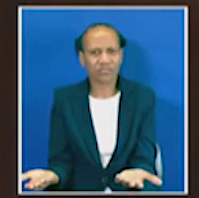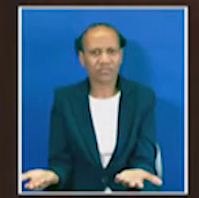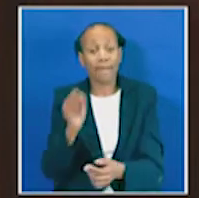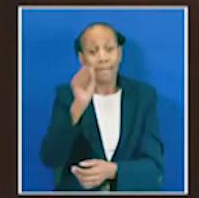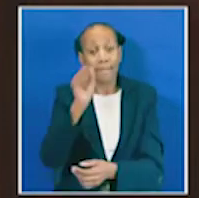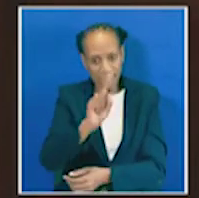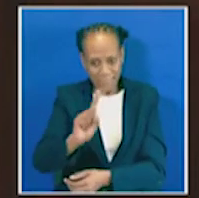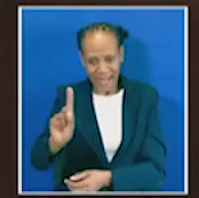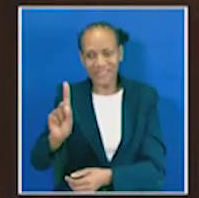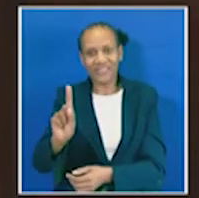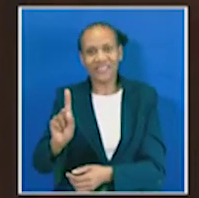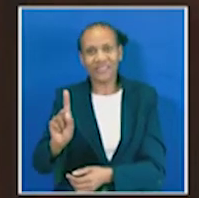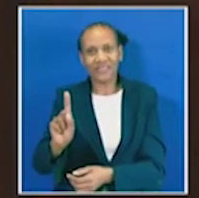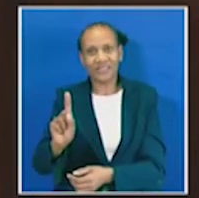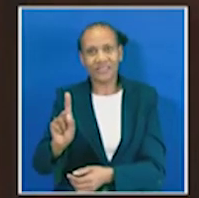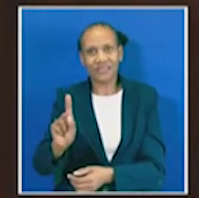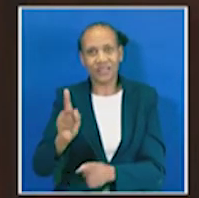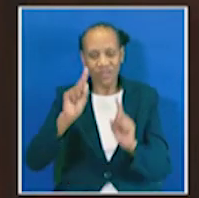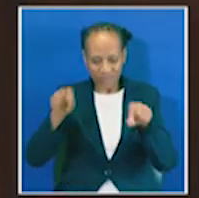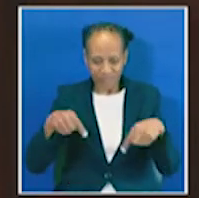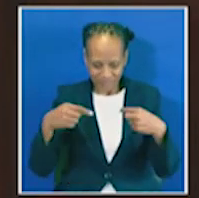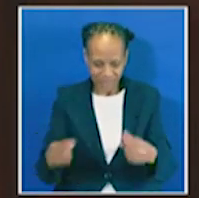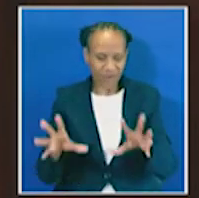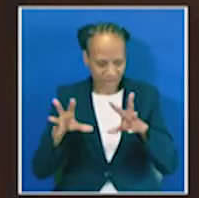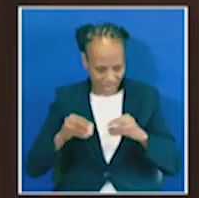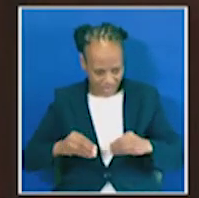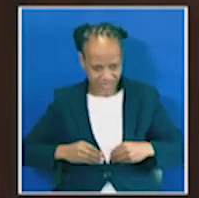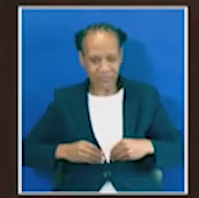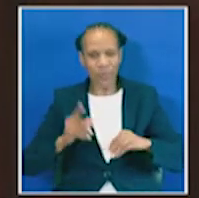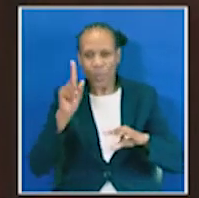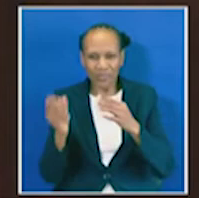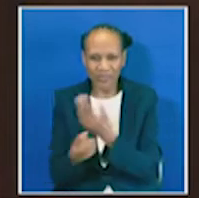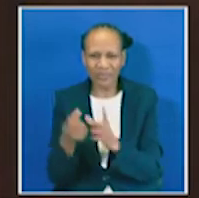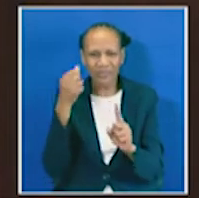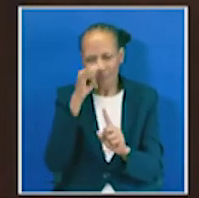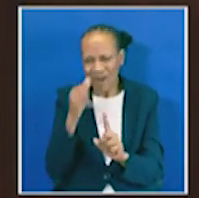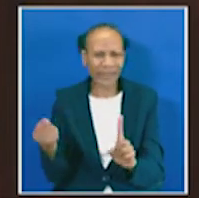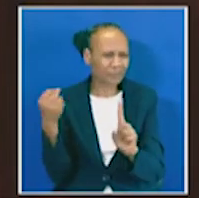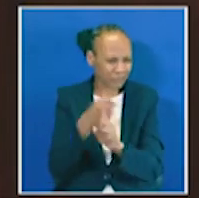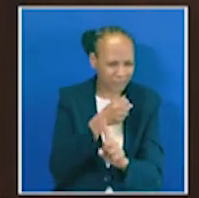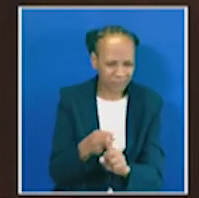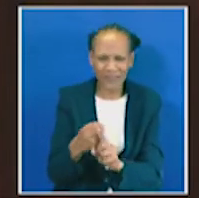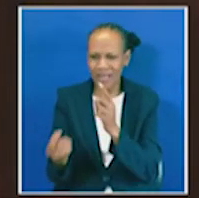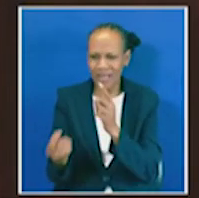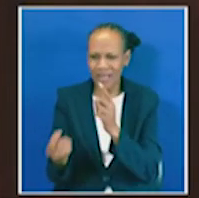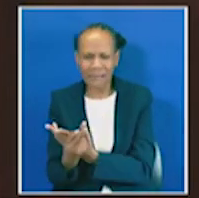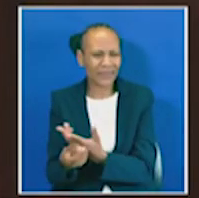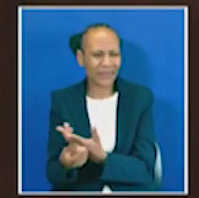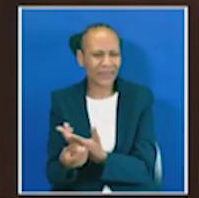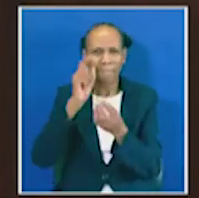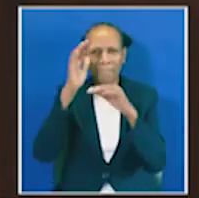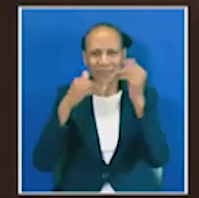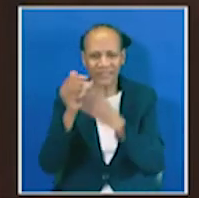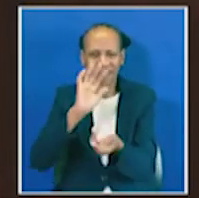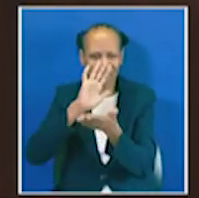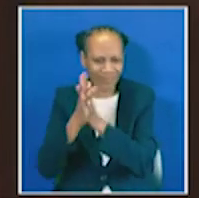however justified their grievances, we cannot condone the chaos, violence, criminal conduct and vandalization